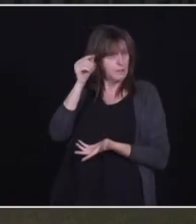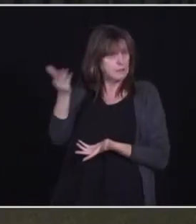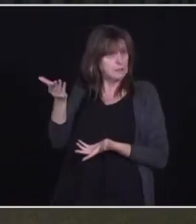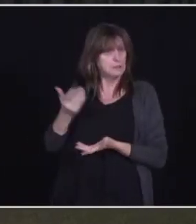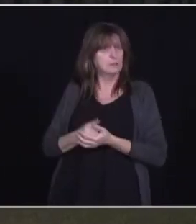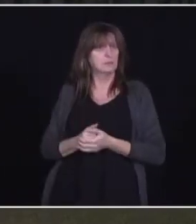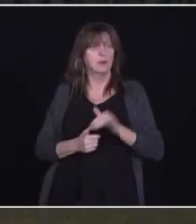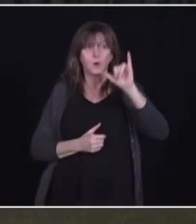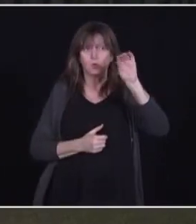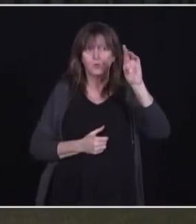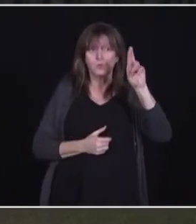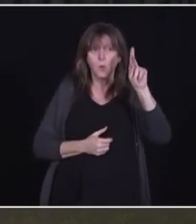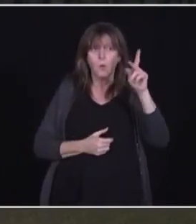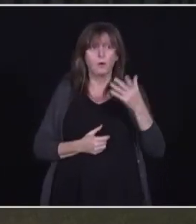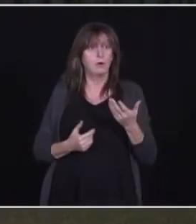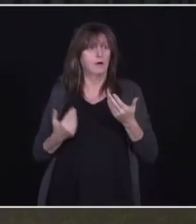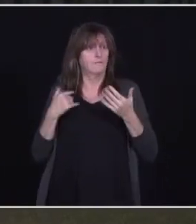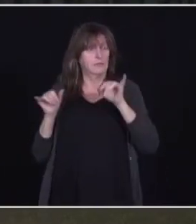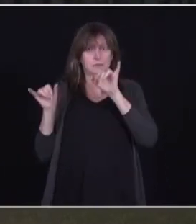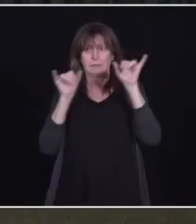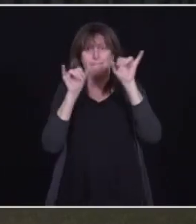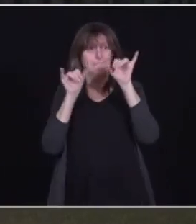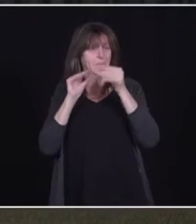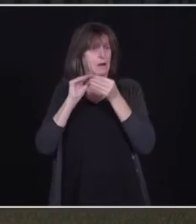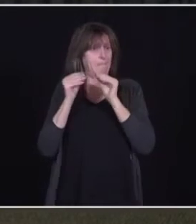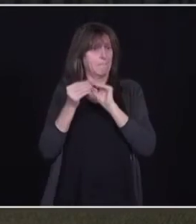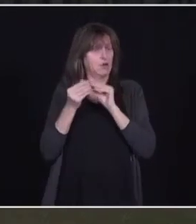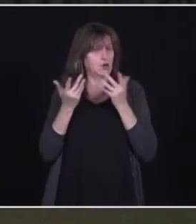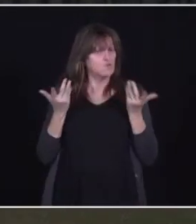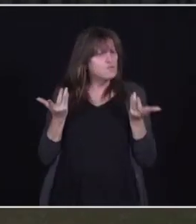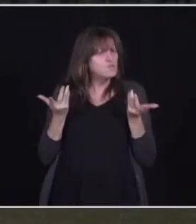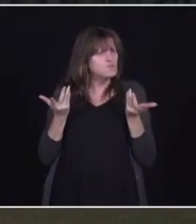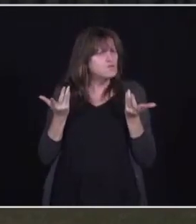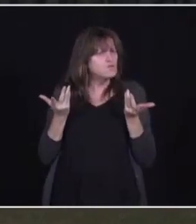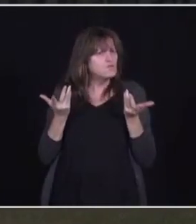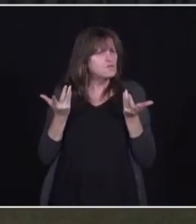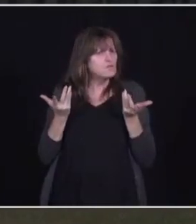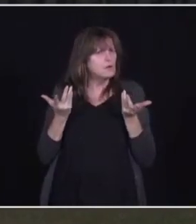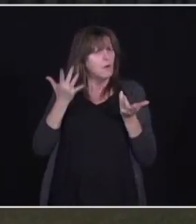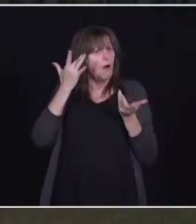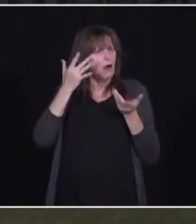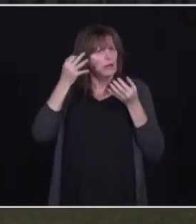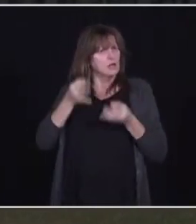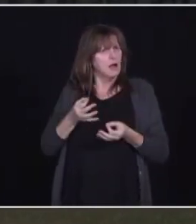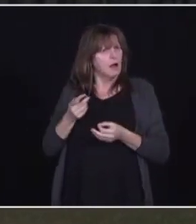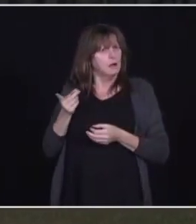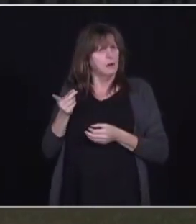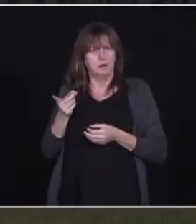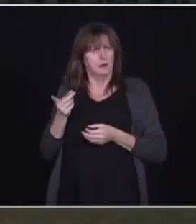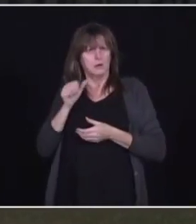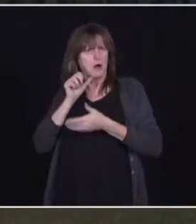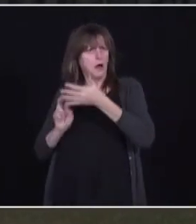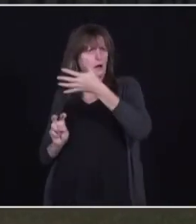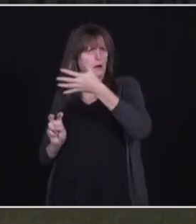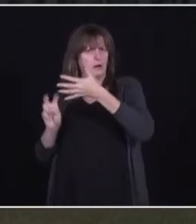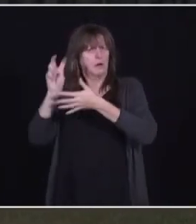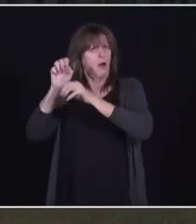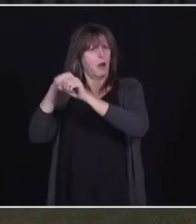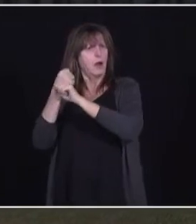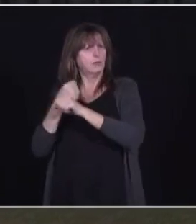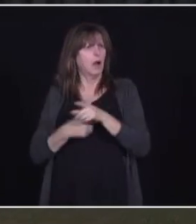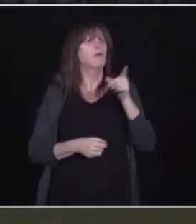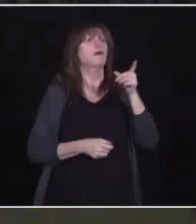Essex. I'm wondering what the metric was, why Hamilton wasn't moved into a gray zone. I'll hand that to the Minister